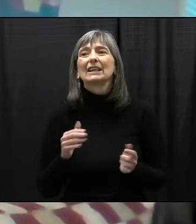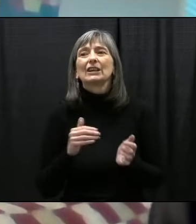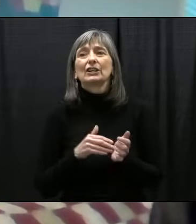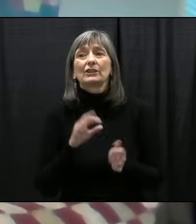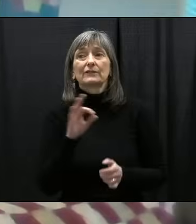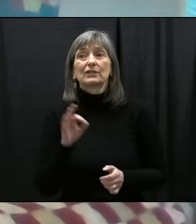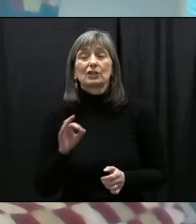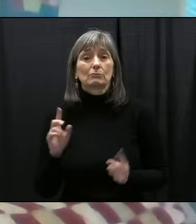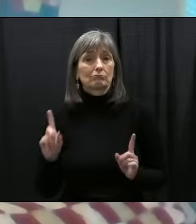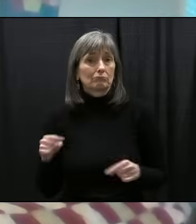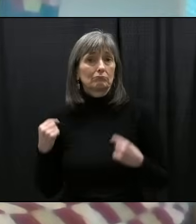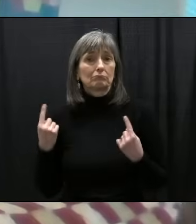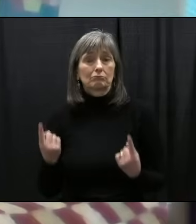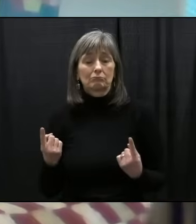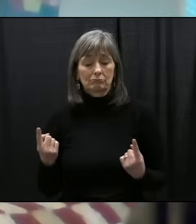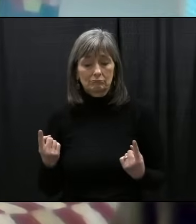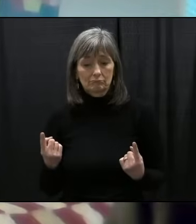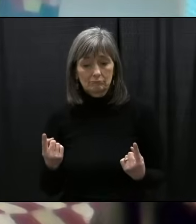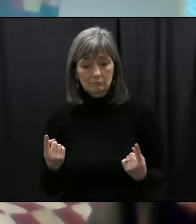Yep. To date, there's been no